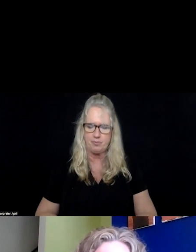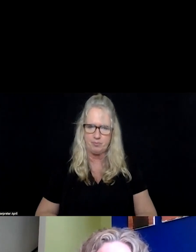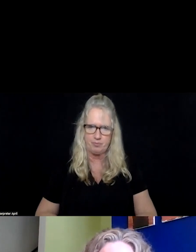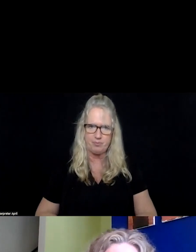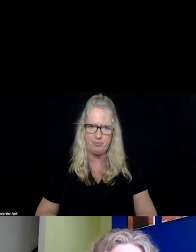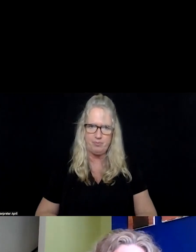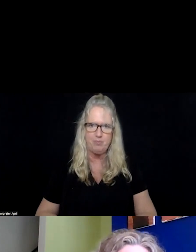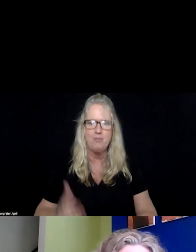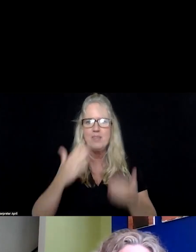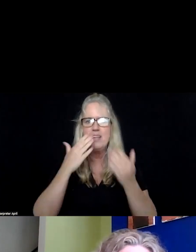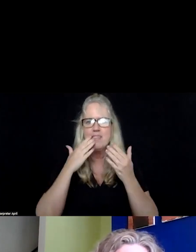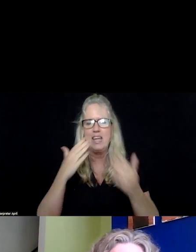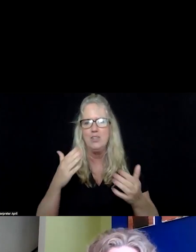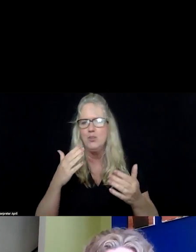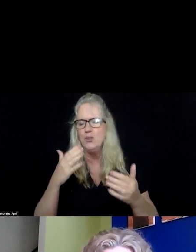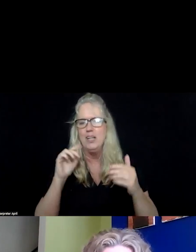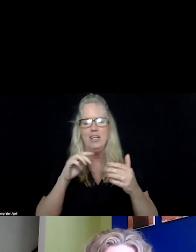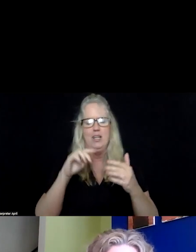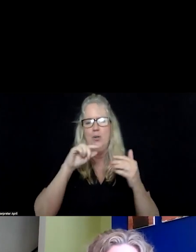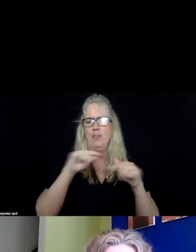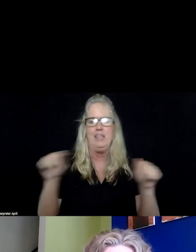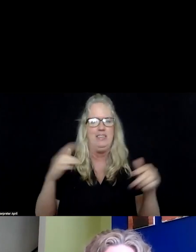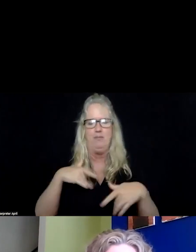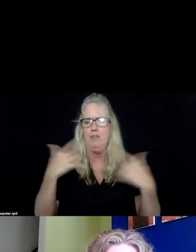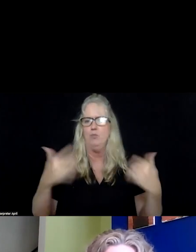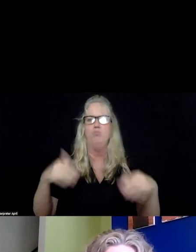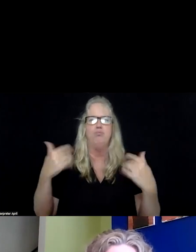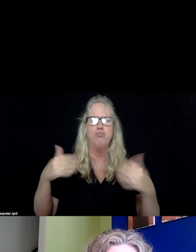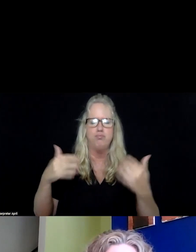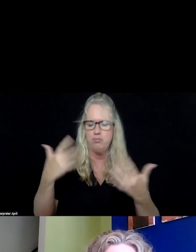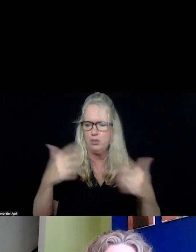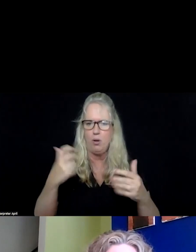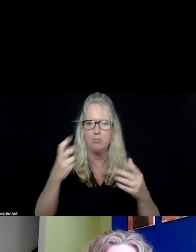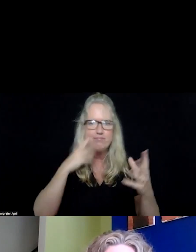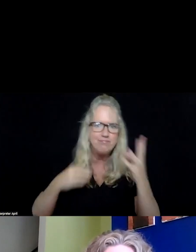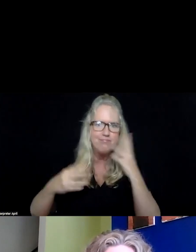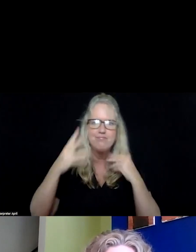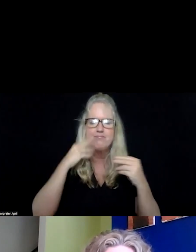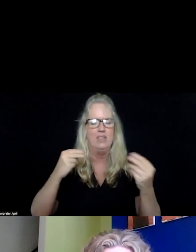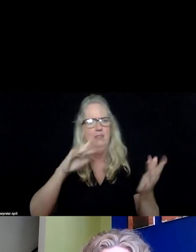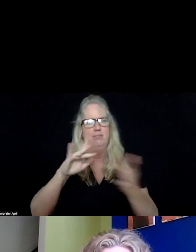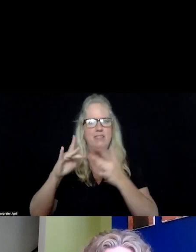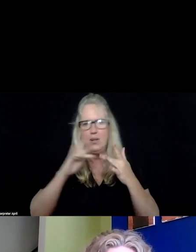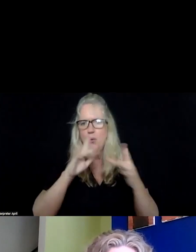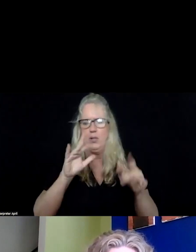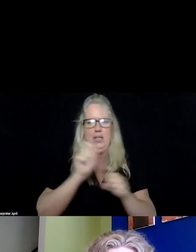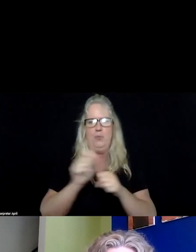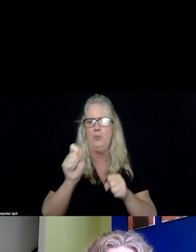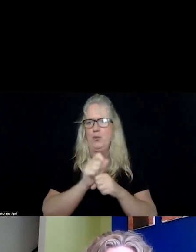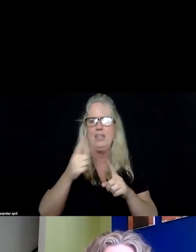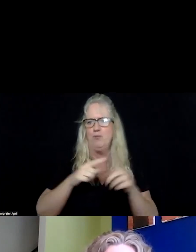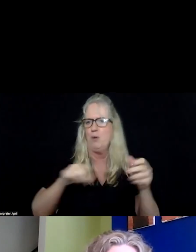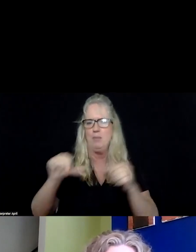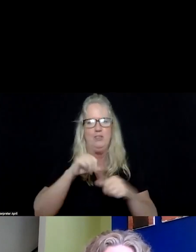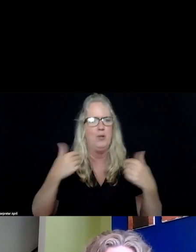Thank you. These events are so rich, and the networking and learning from others and what happens in their countries and what happens in